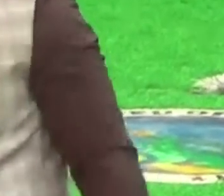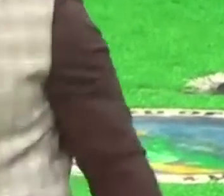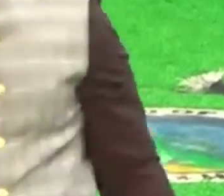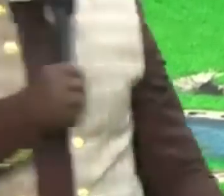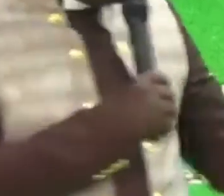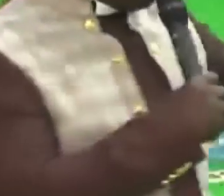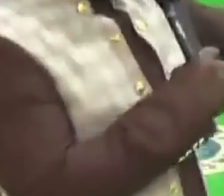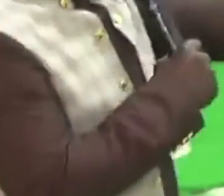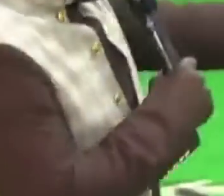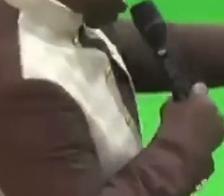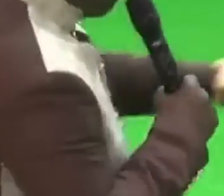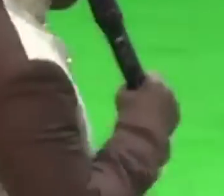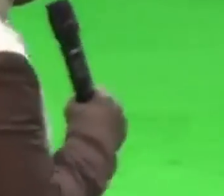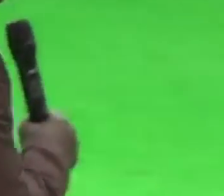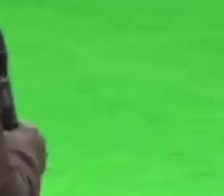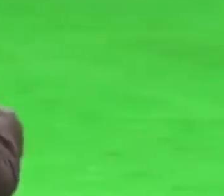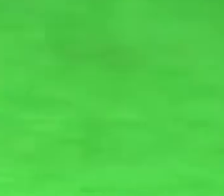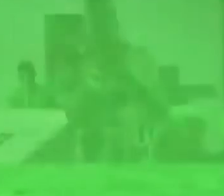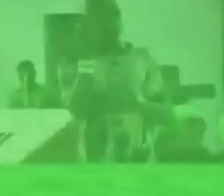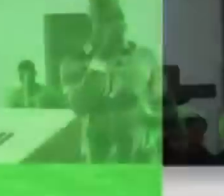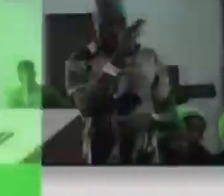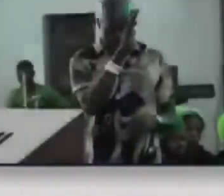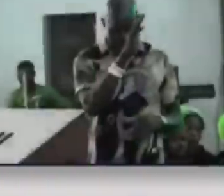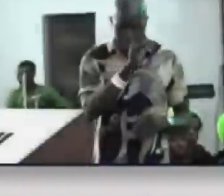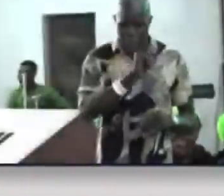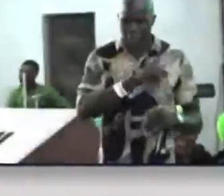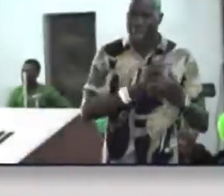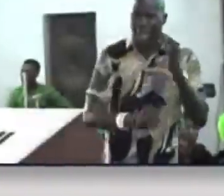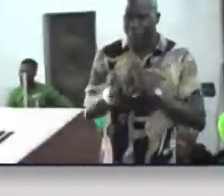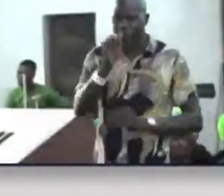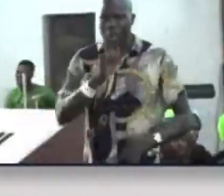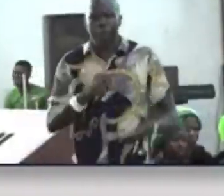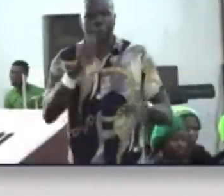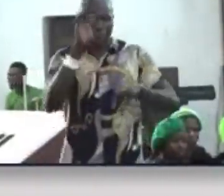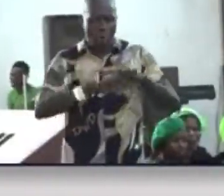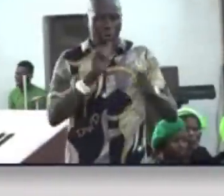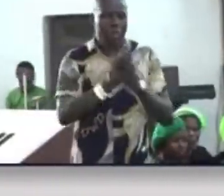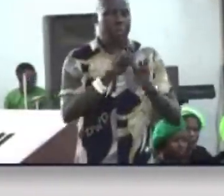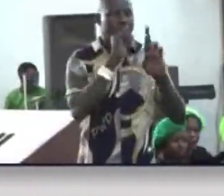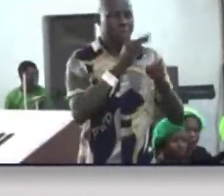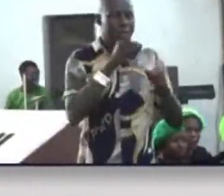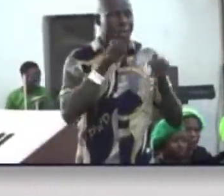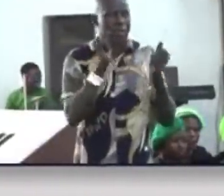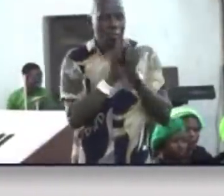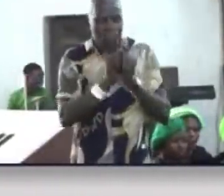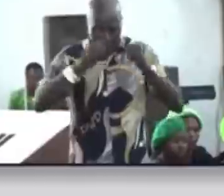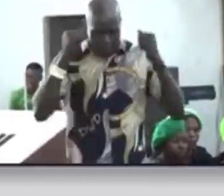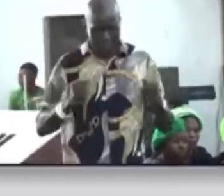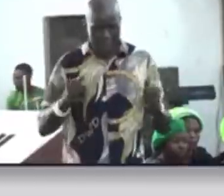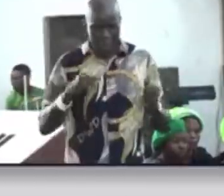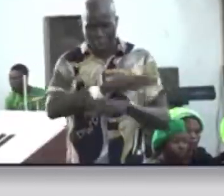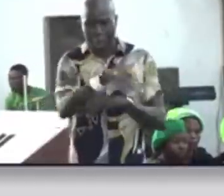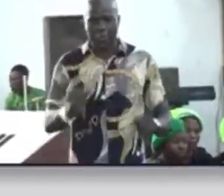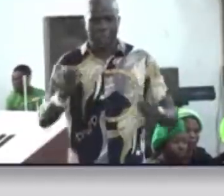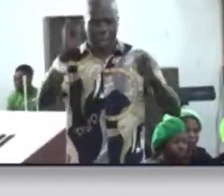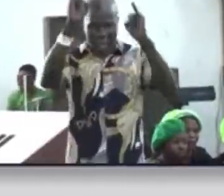mi mama mo gbadua fun bona o ba pe mi nija jesu nipa gbara orisa